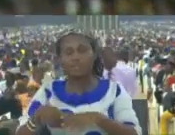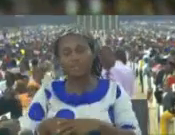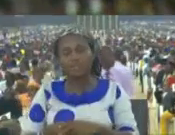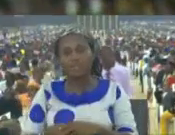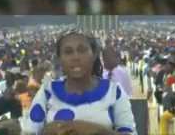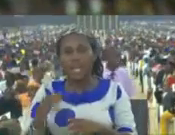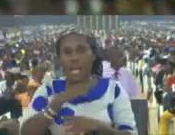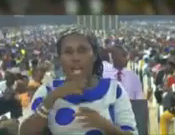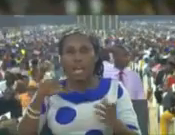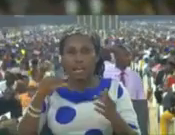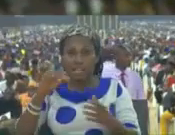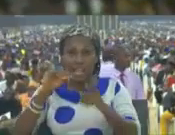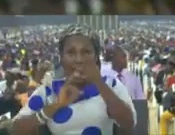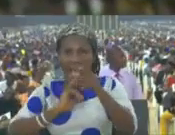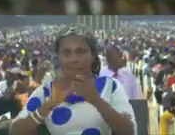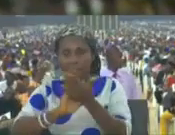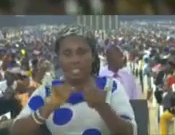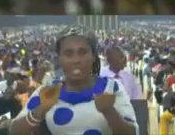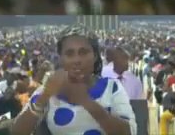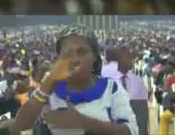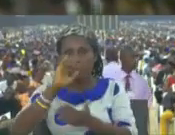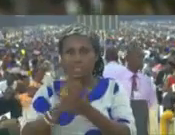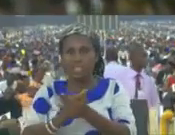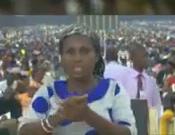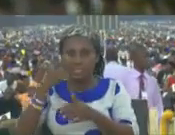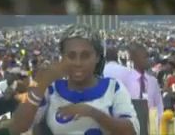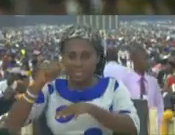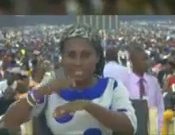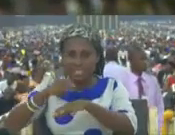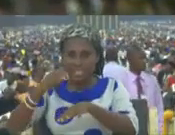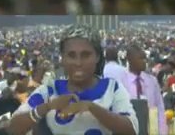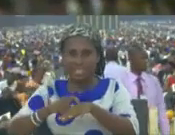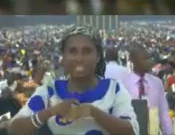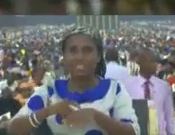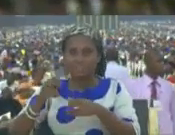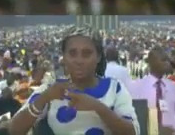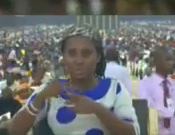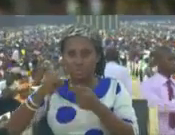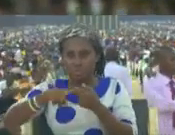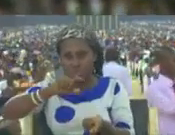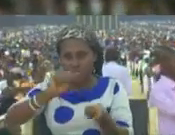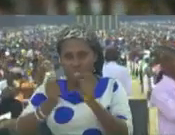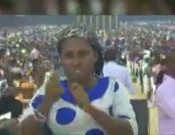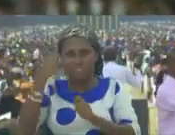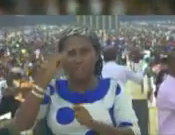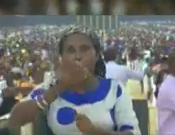I'm believing God that the season is about to change for the better for someone.